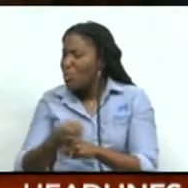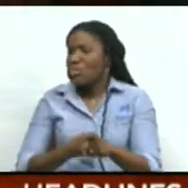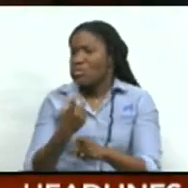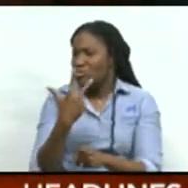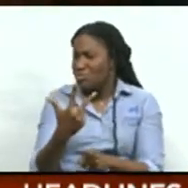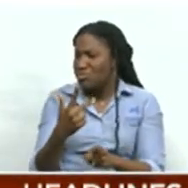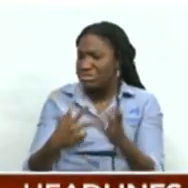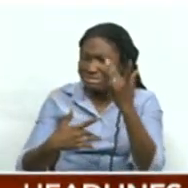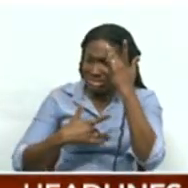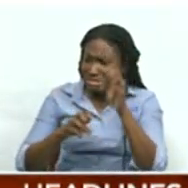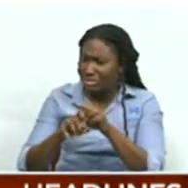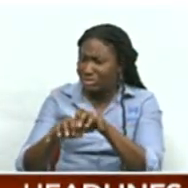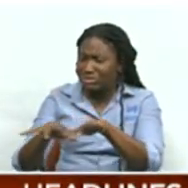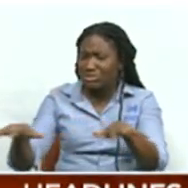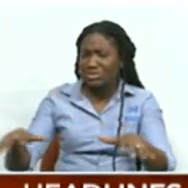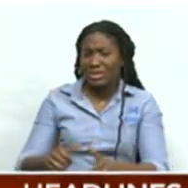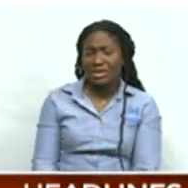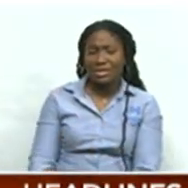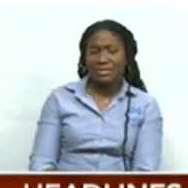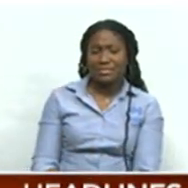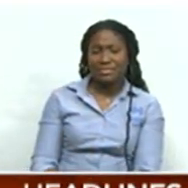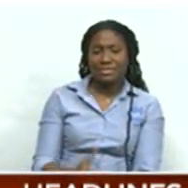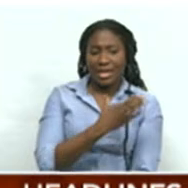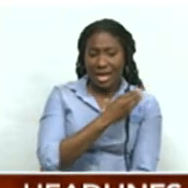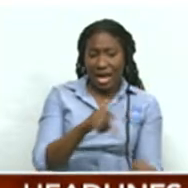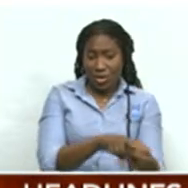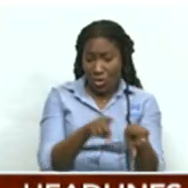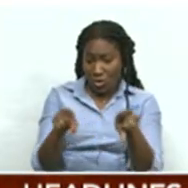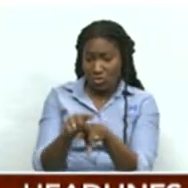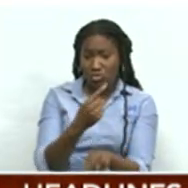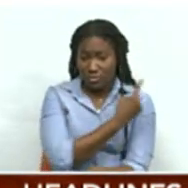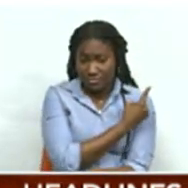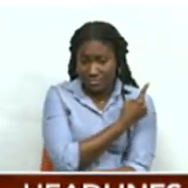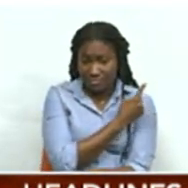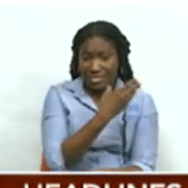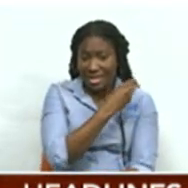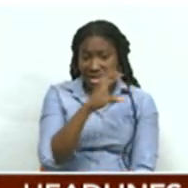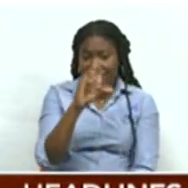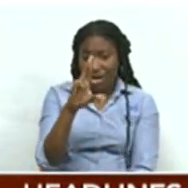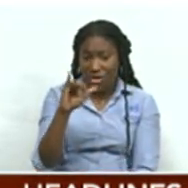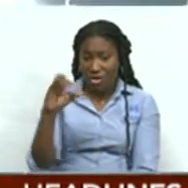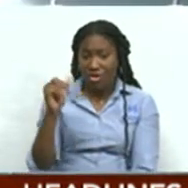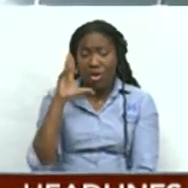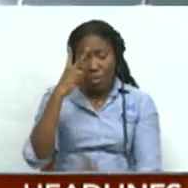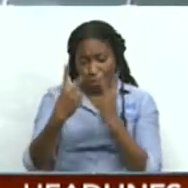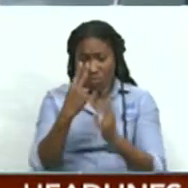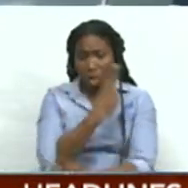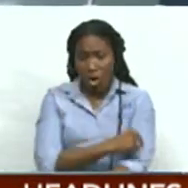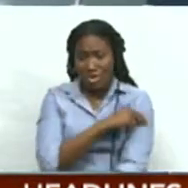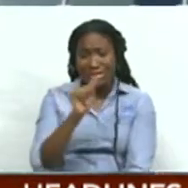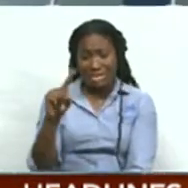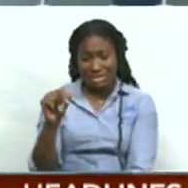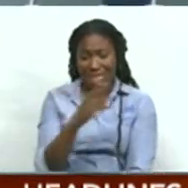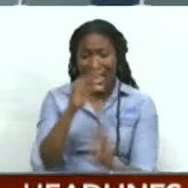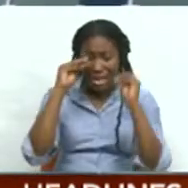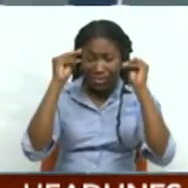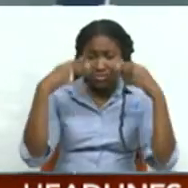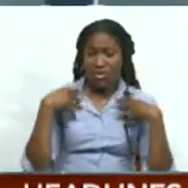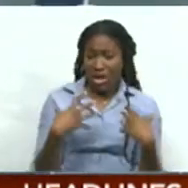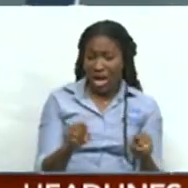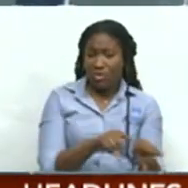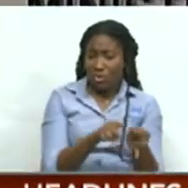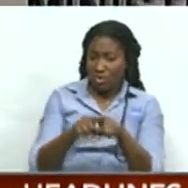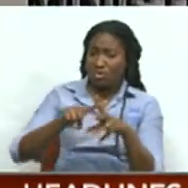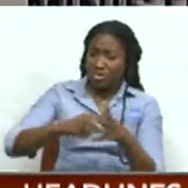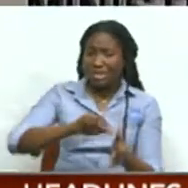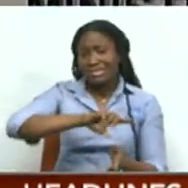organisms. Kariri and Pahu are also on the case with the former set to visit the hospital on Saturday. The Health Ministry has also commenced a separate probe. But